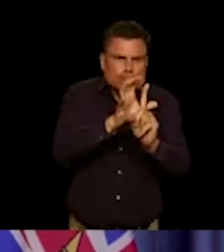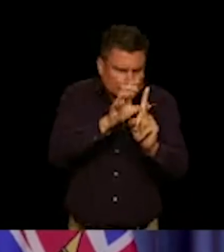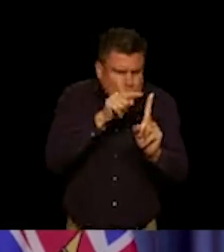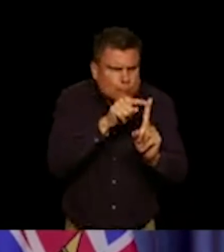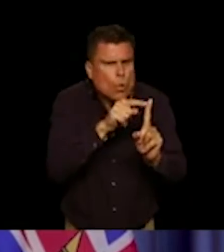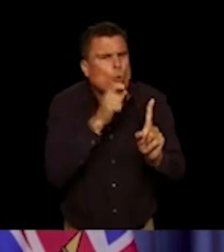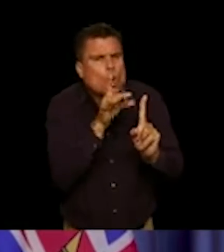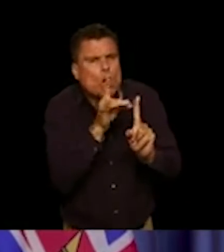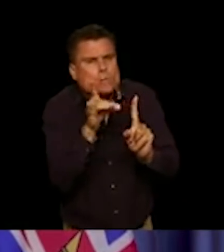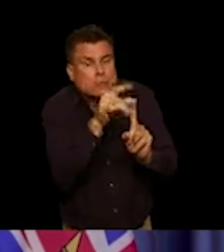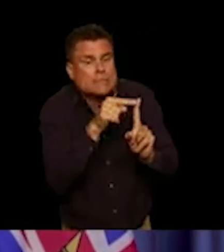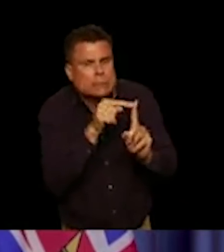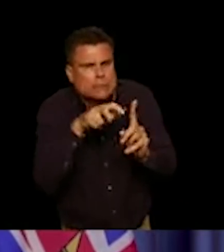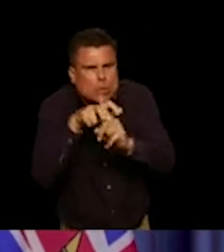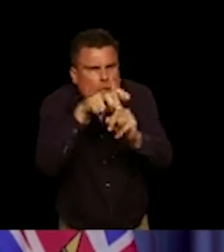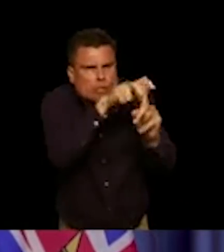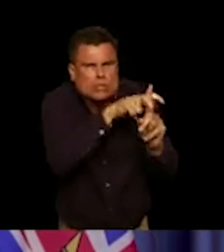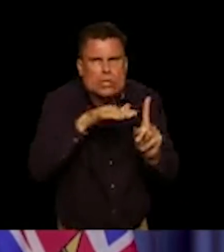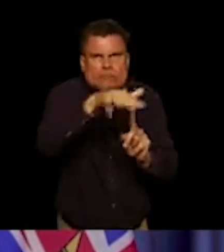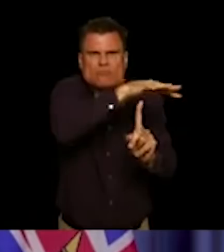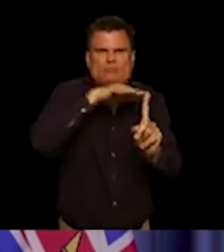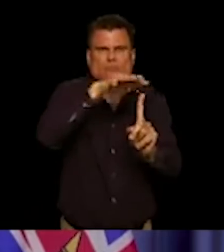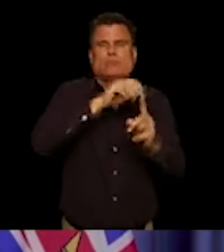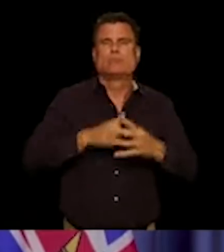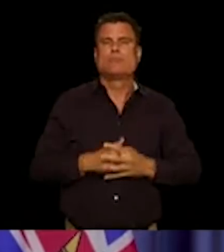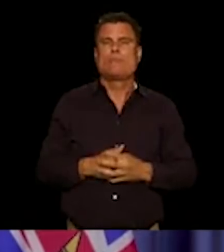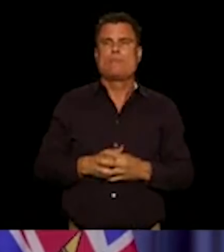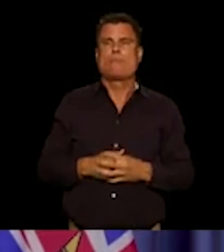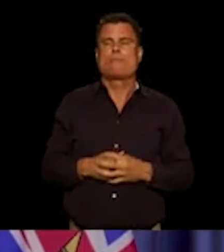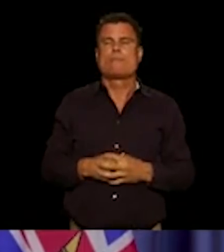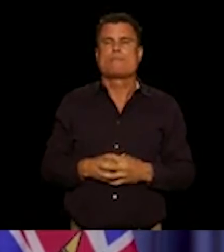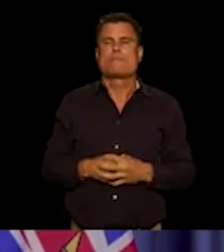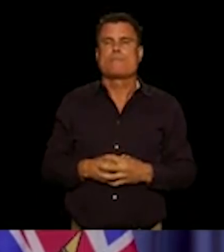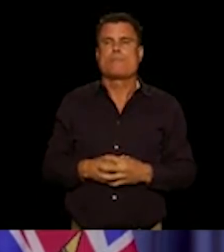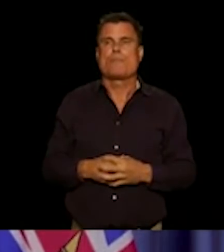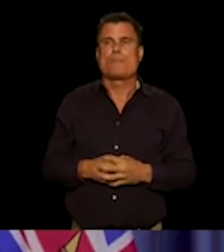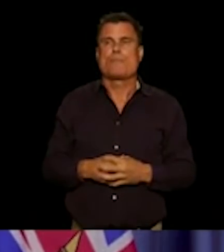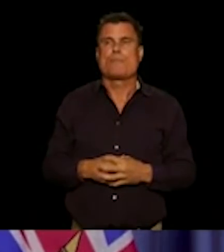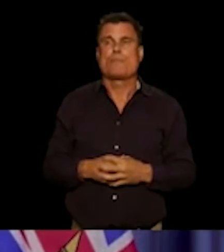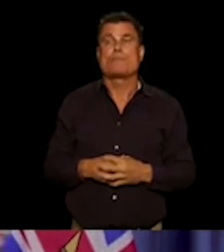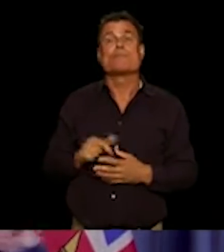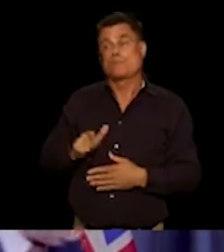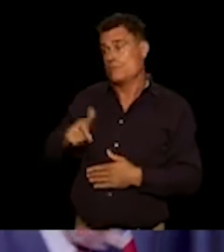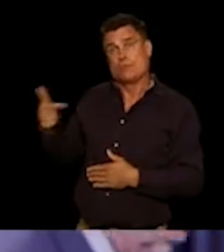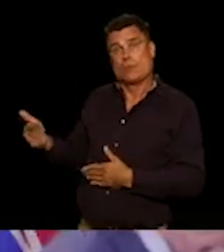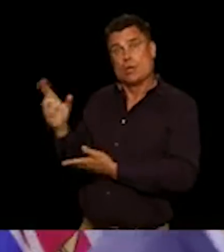on the content of today's announcement, and then I'll be happy to take questions on any other subject.